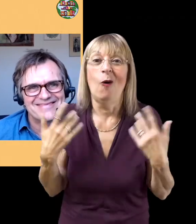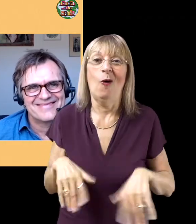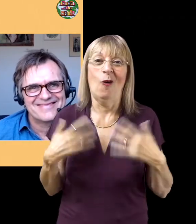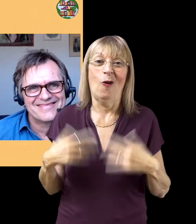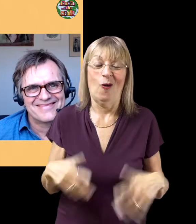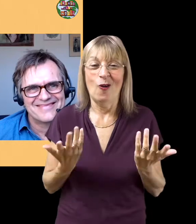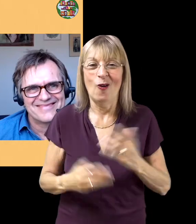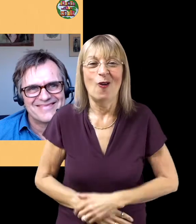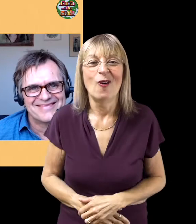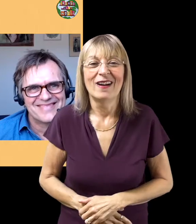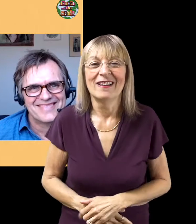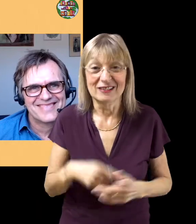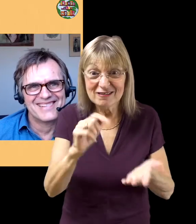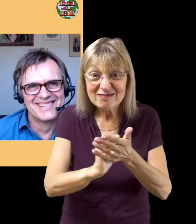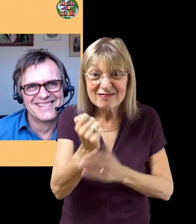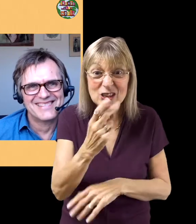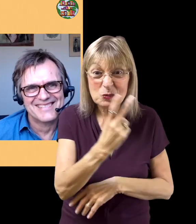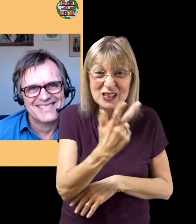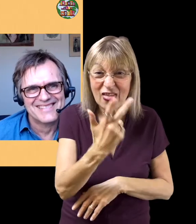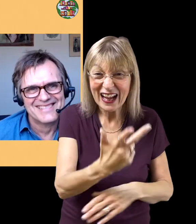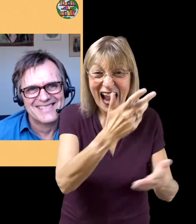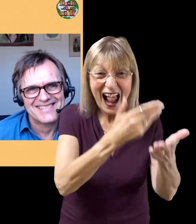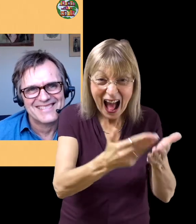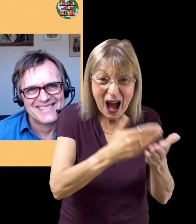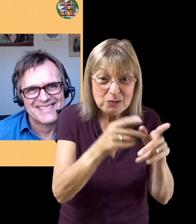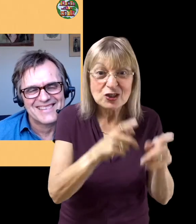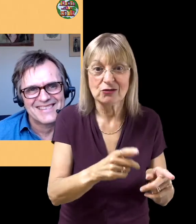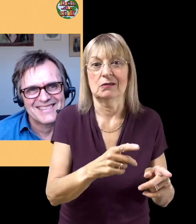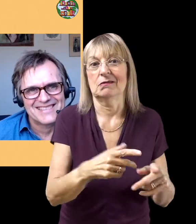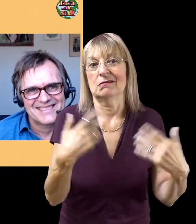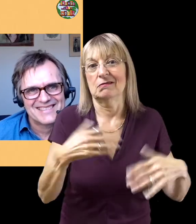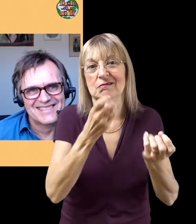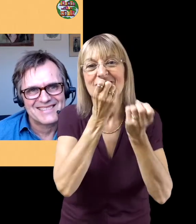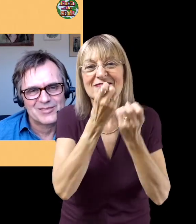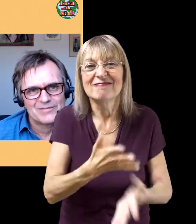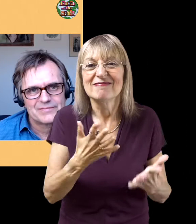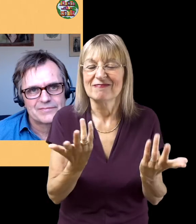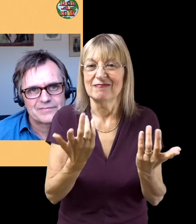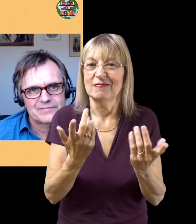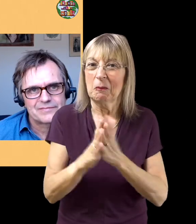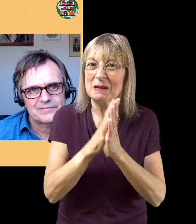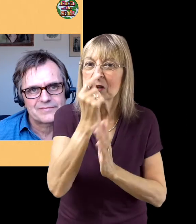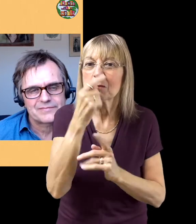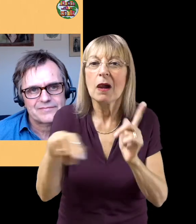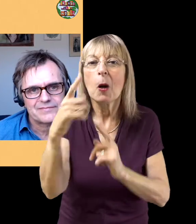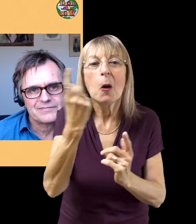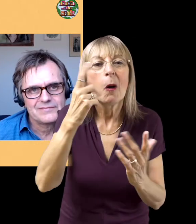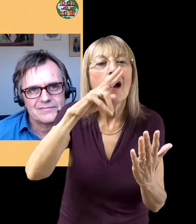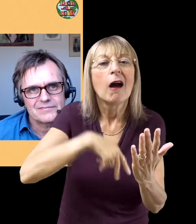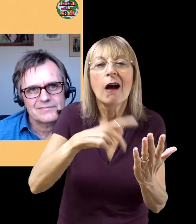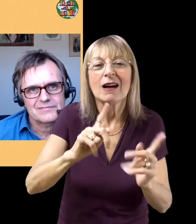24, 25. So you're published in 23 languages, even better. But what that means is that there must be something